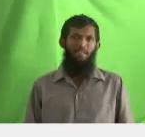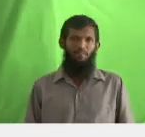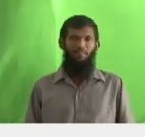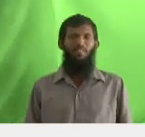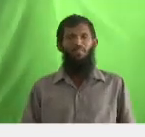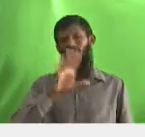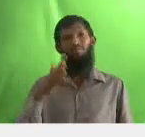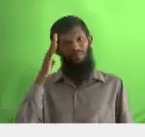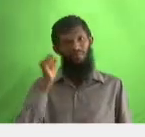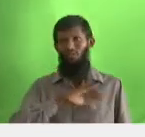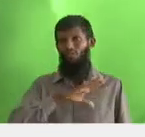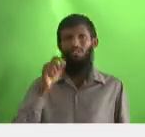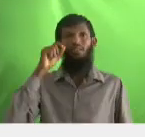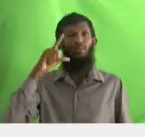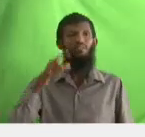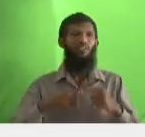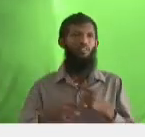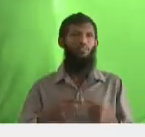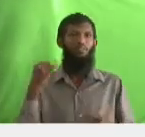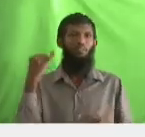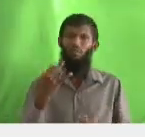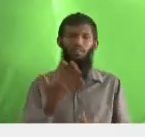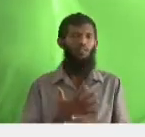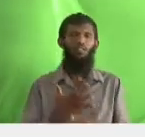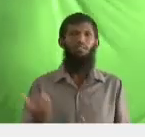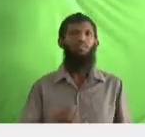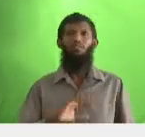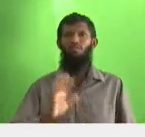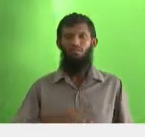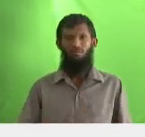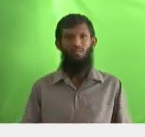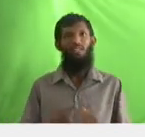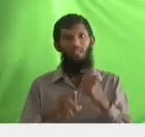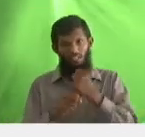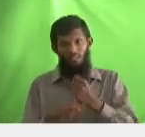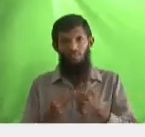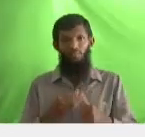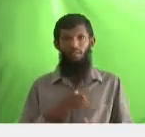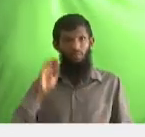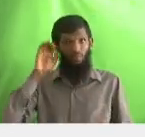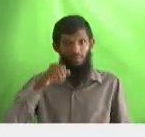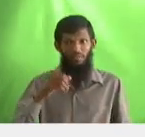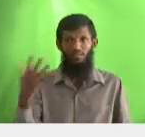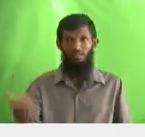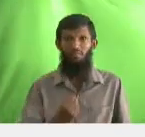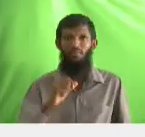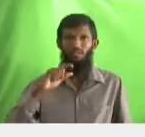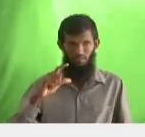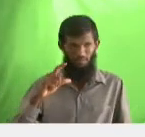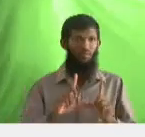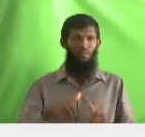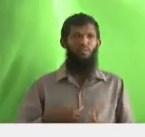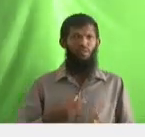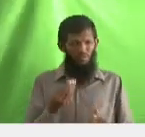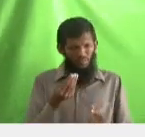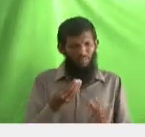it. If, for example, a person were to steal to become rich, they may have a moment of joy,